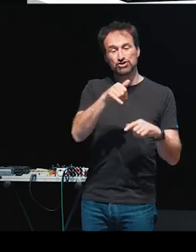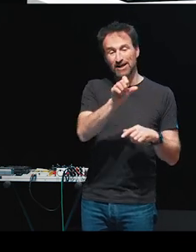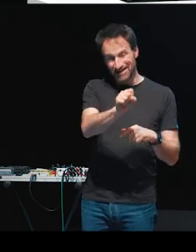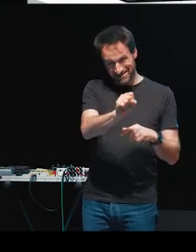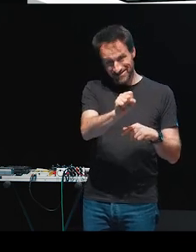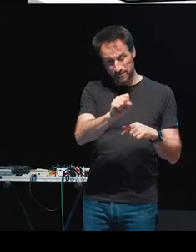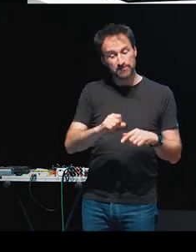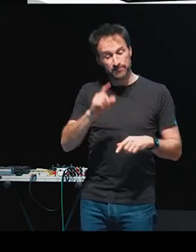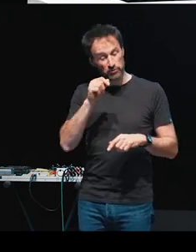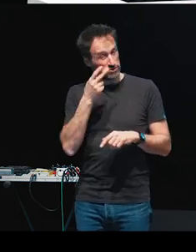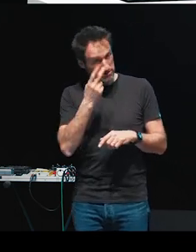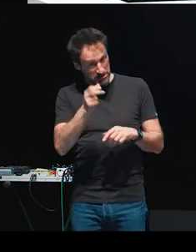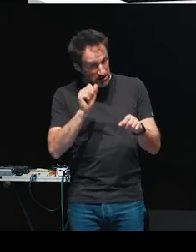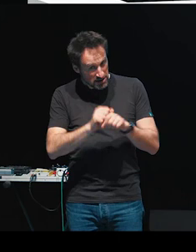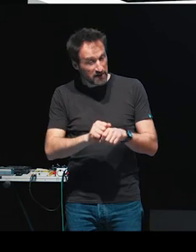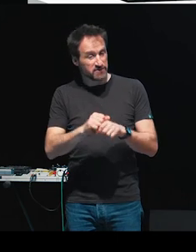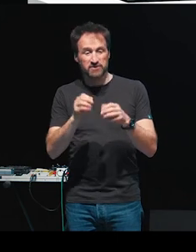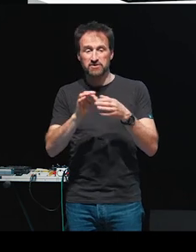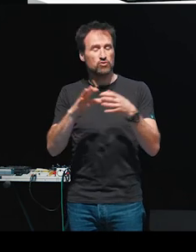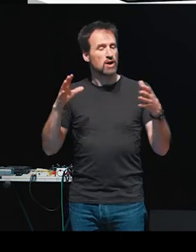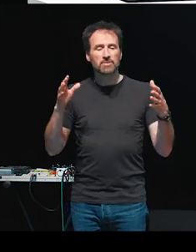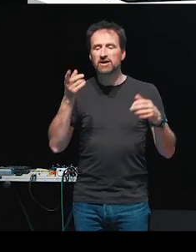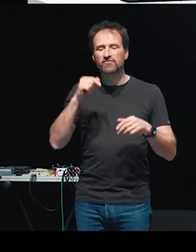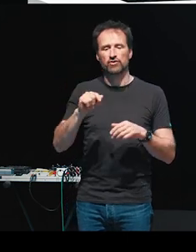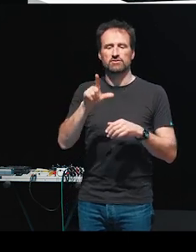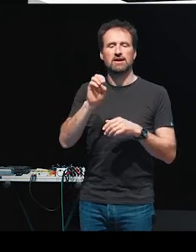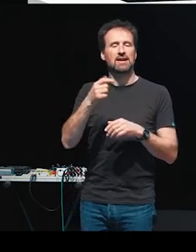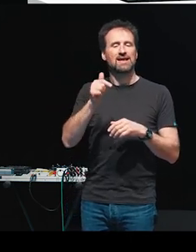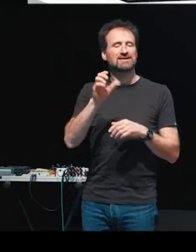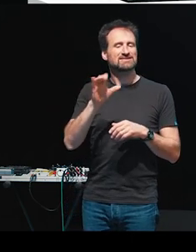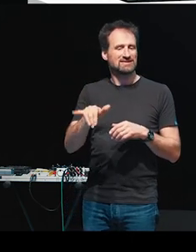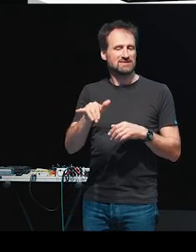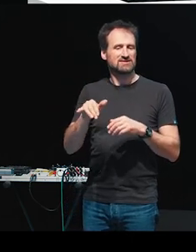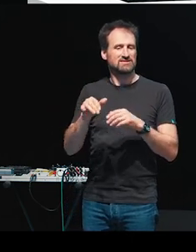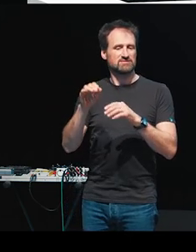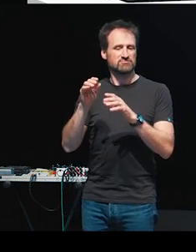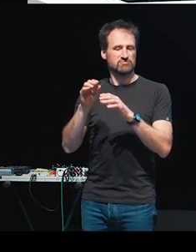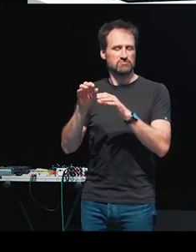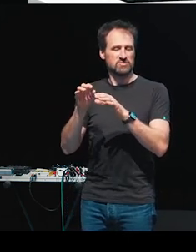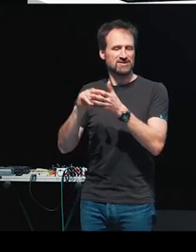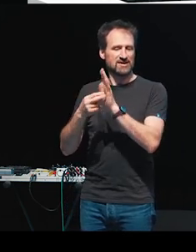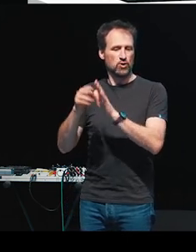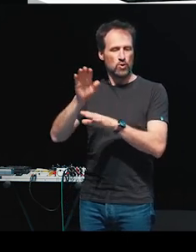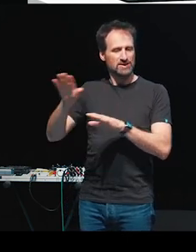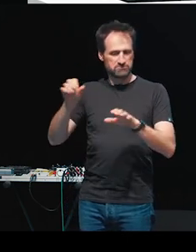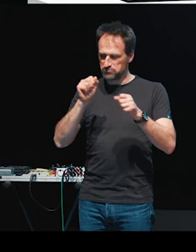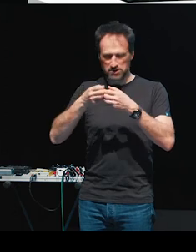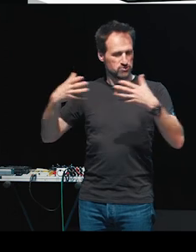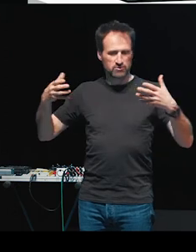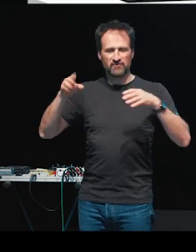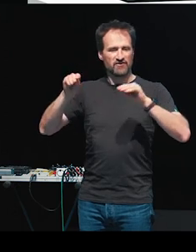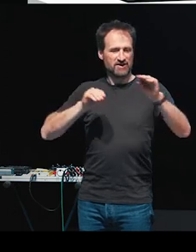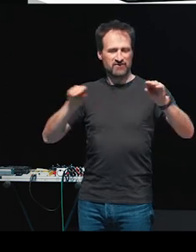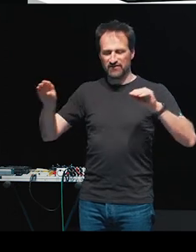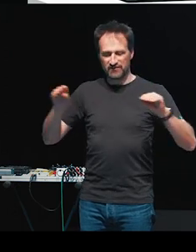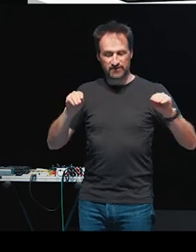this to move away from legacy technologies. This is the macro architecture. And in addition to that, I